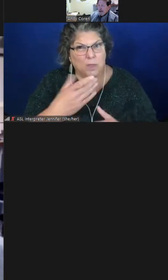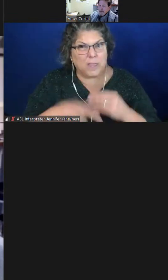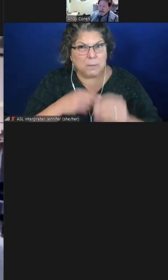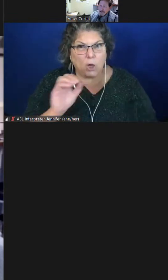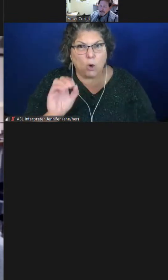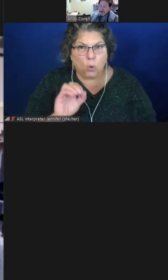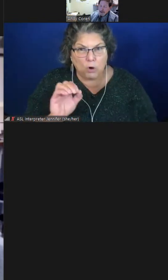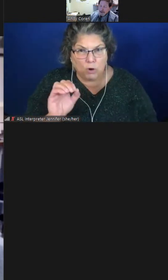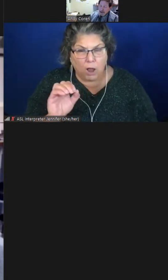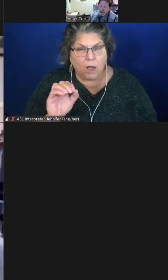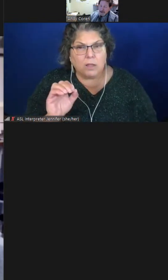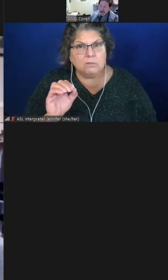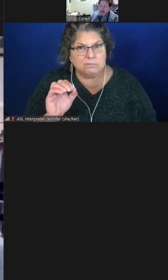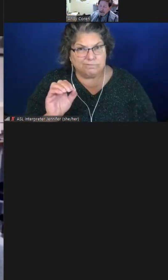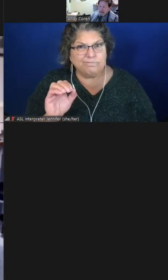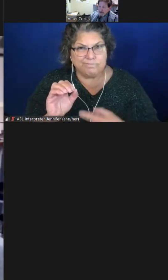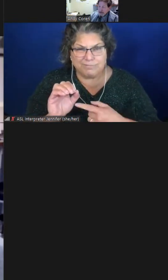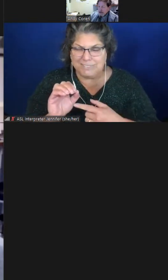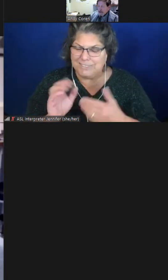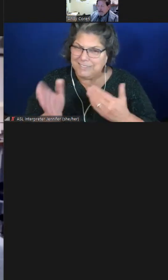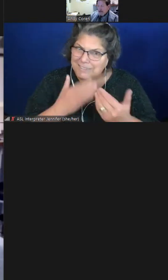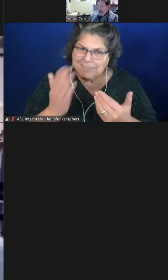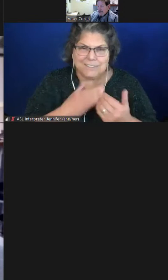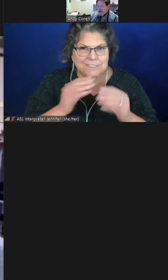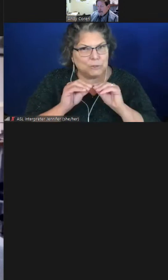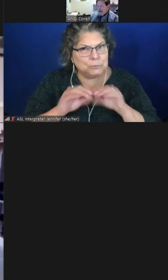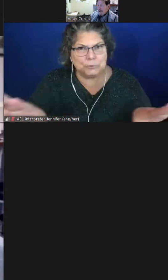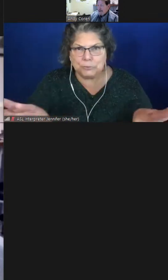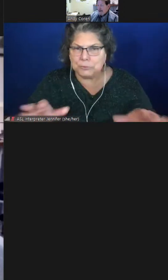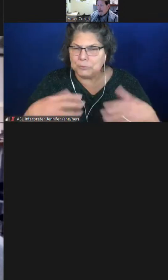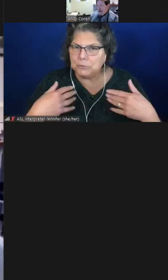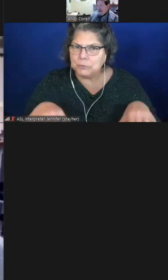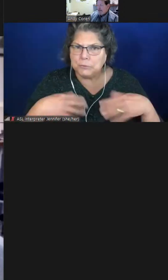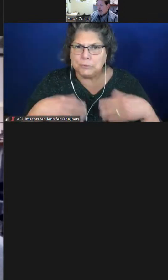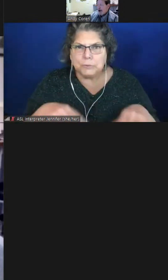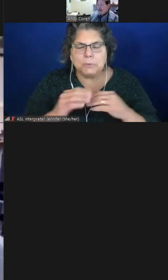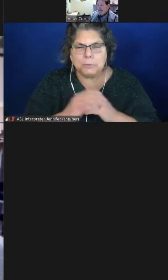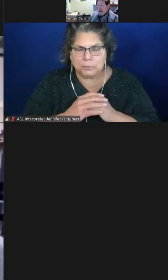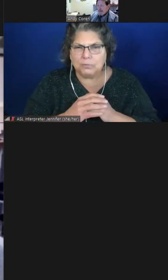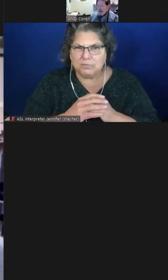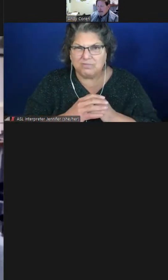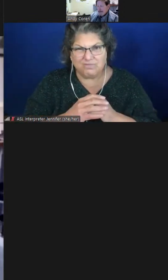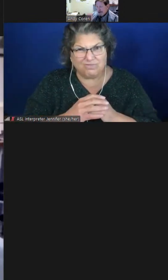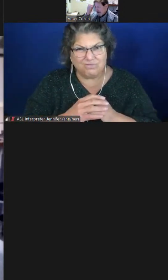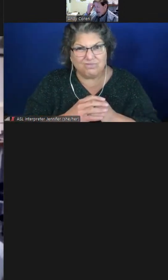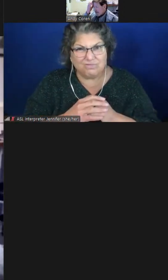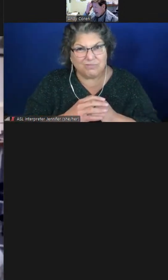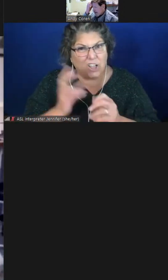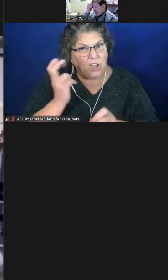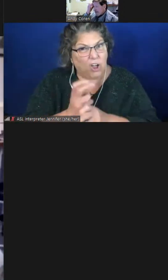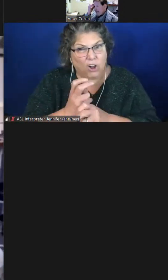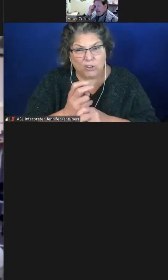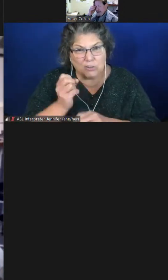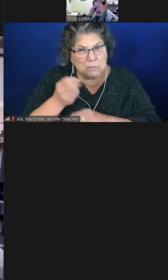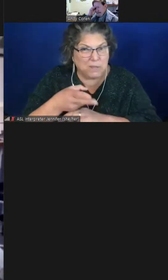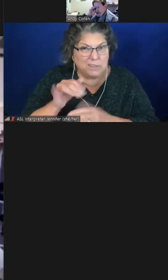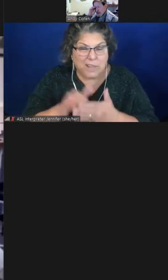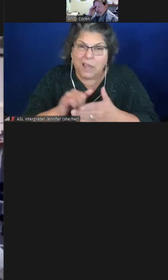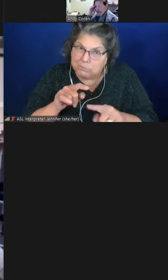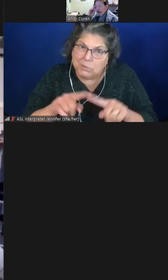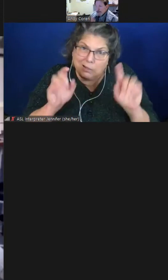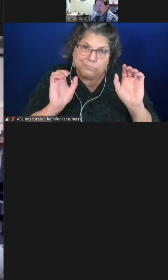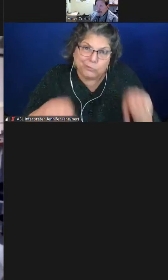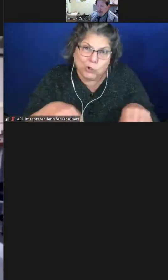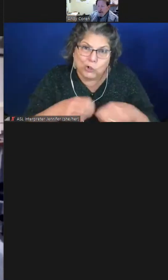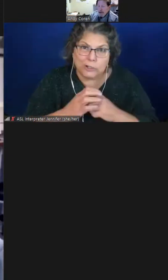Omicron is its transmissibility and its contagiousness. And it would be hard to beat, but it certainly is possible. So